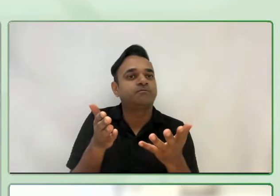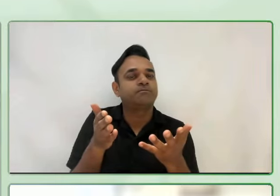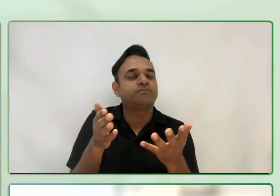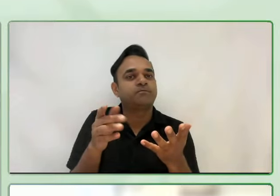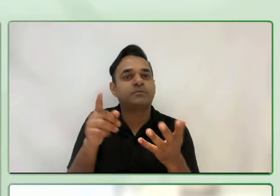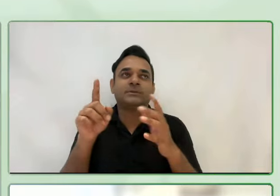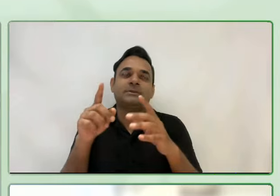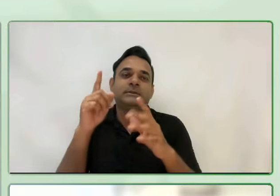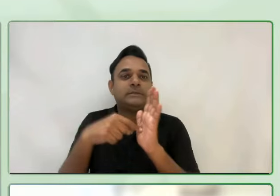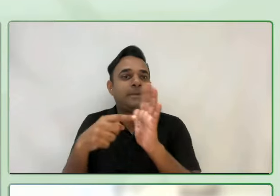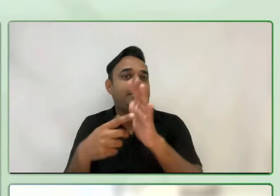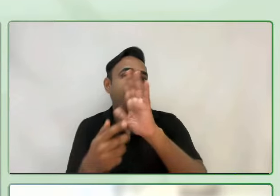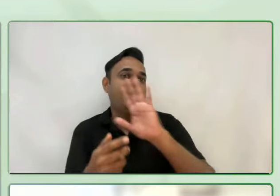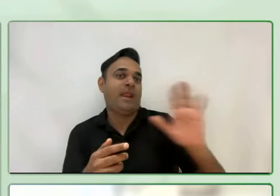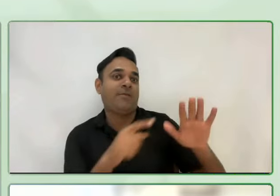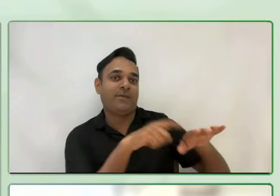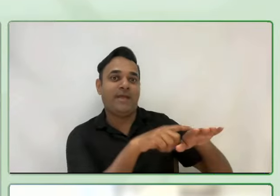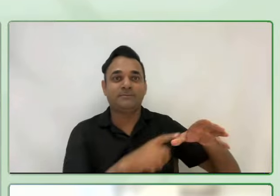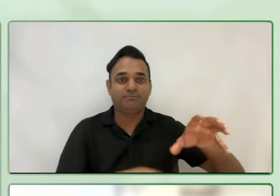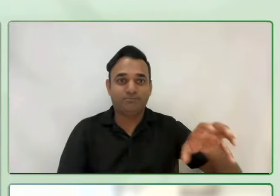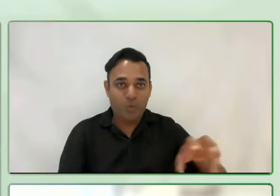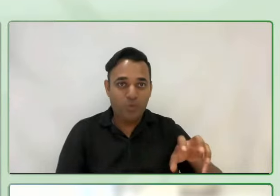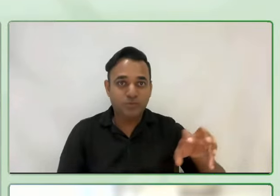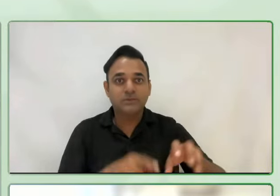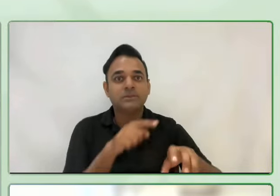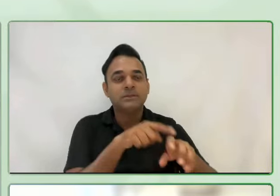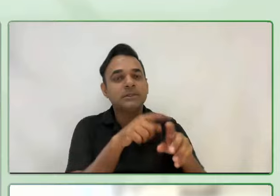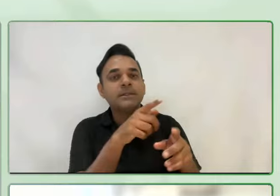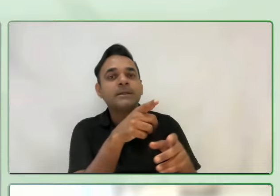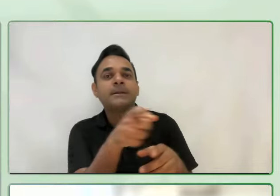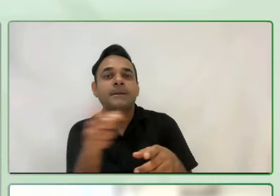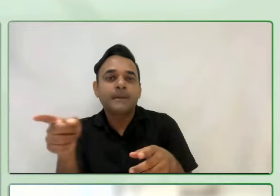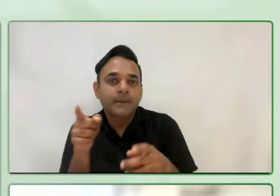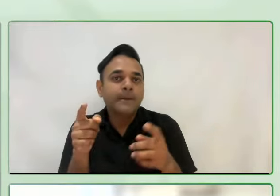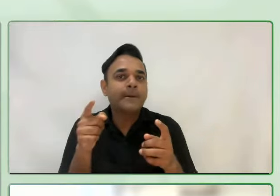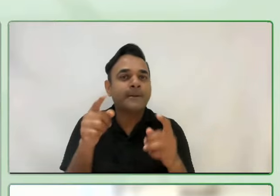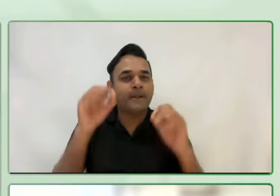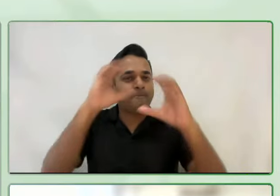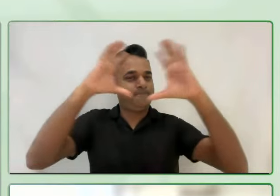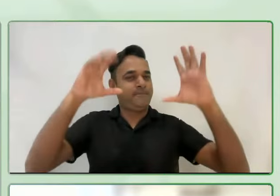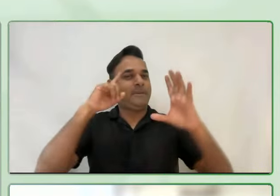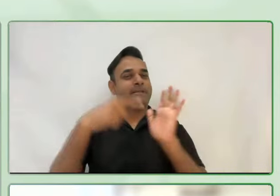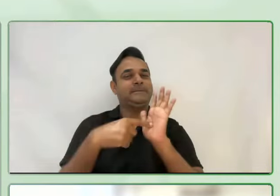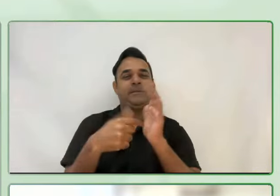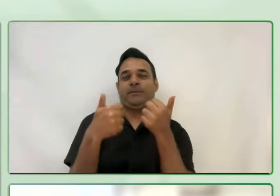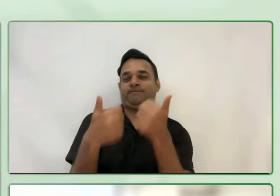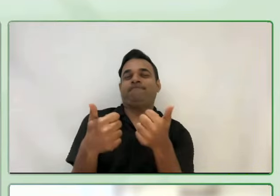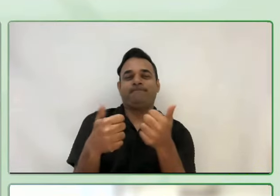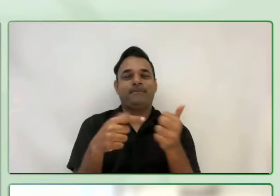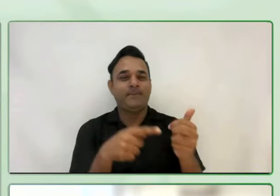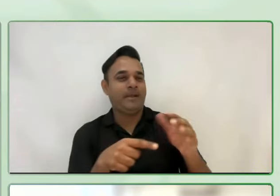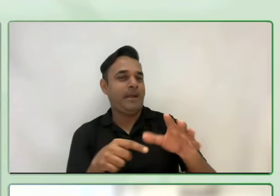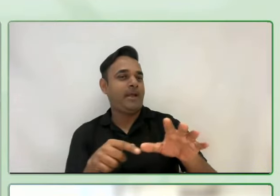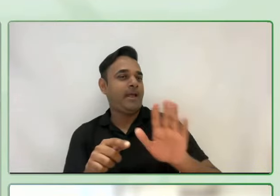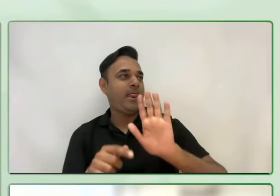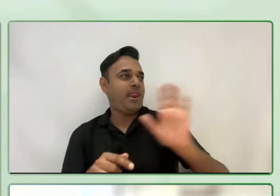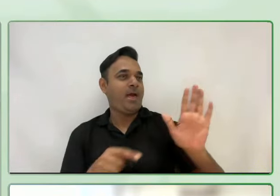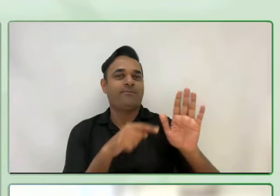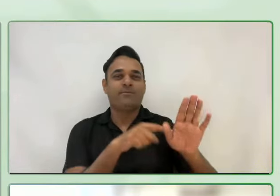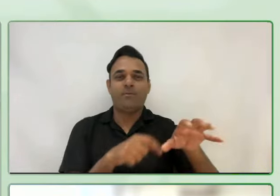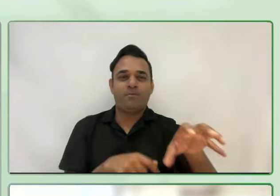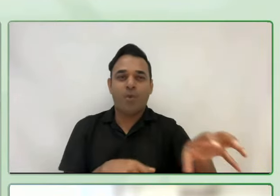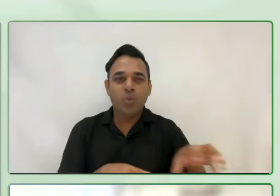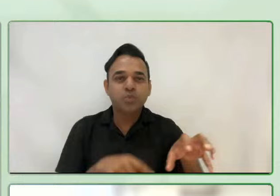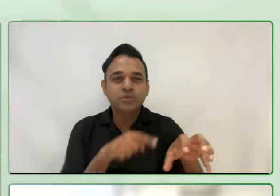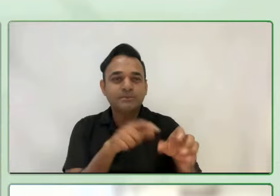very interested in feedback from our colleagues here at the Zero Project and afterwards, in terms of, I